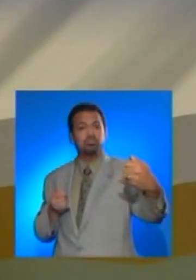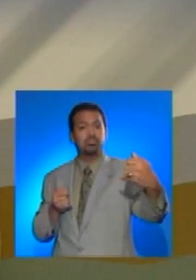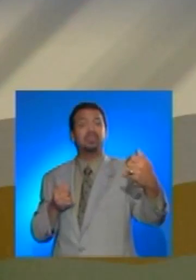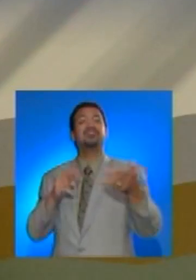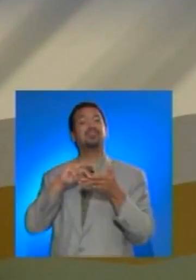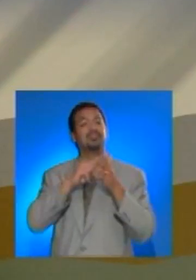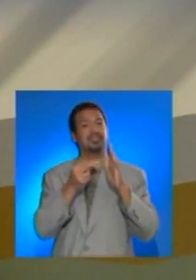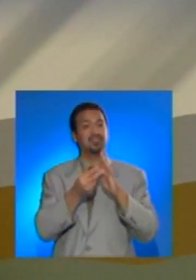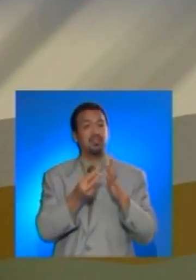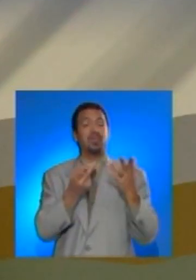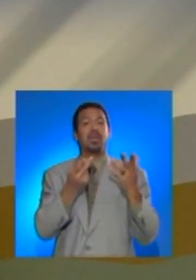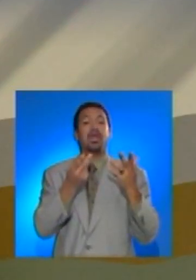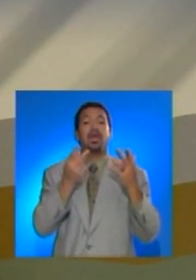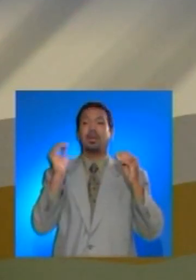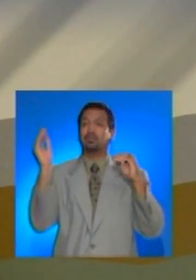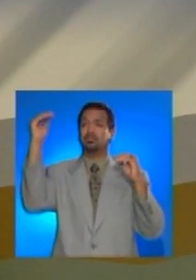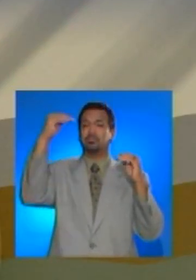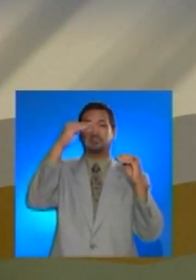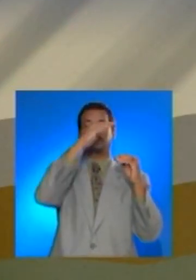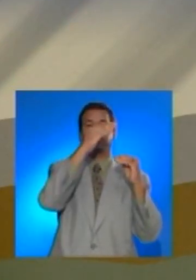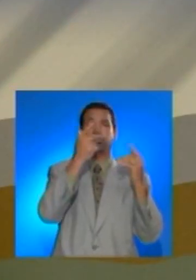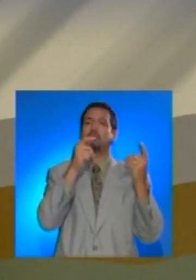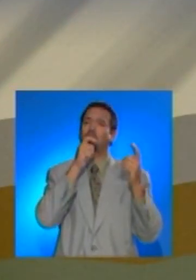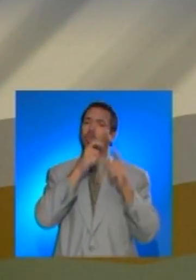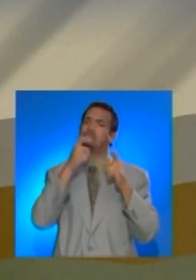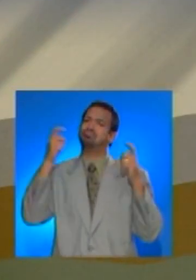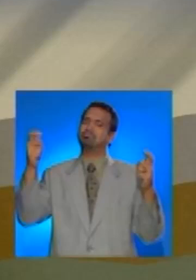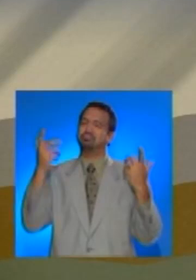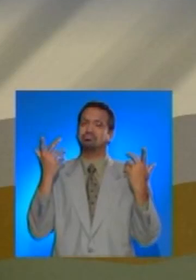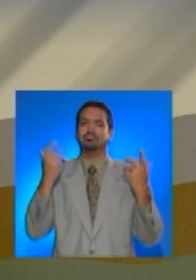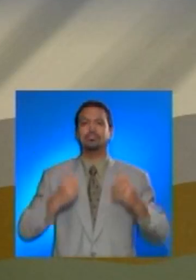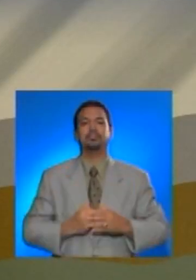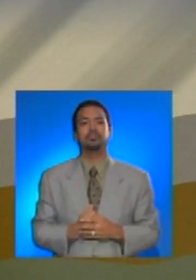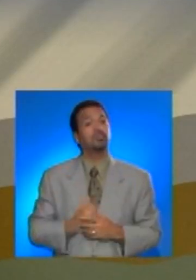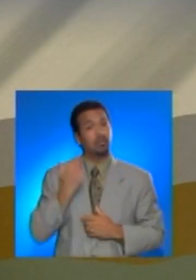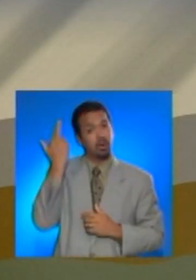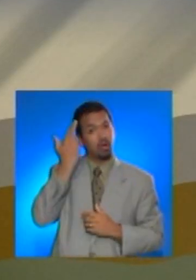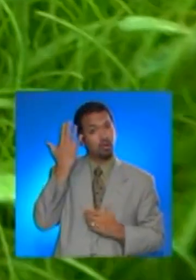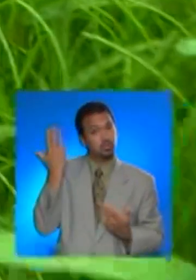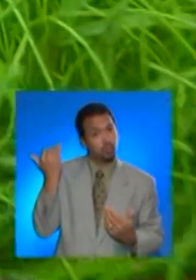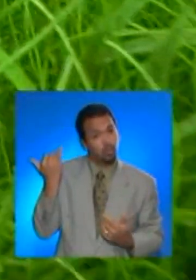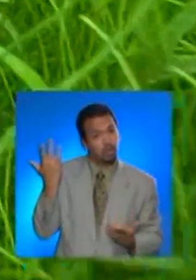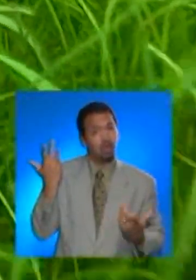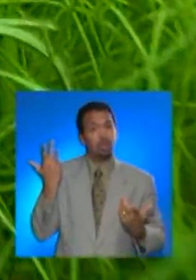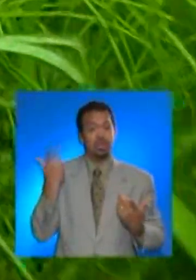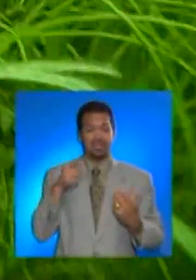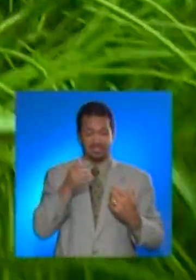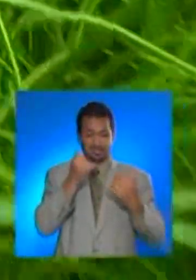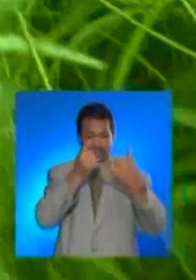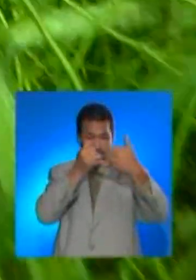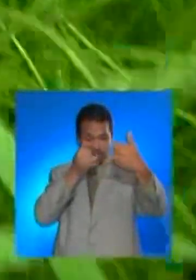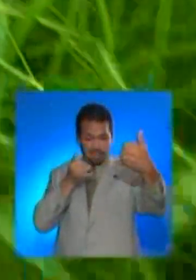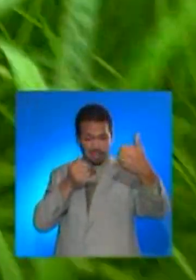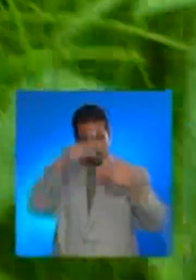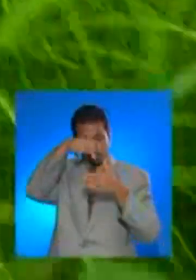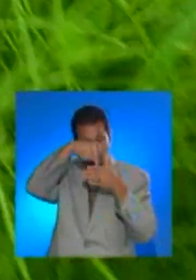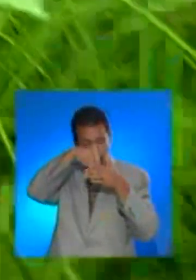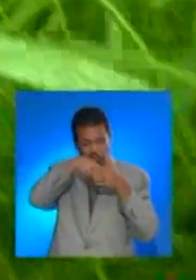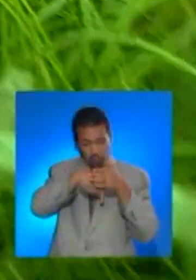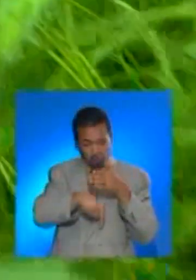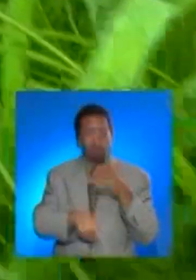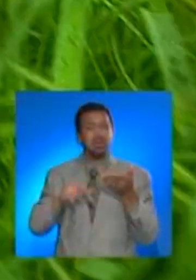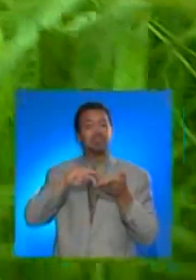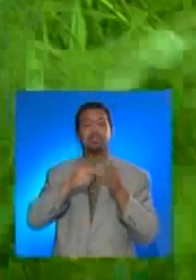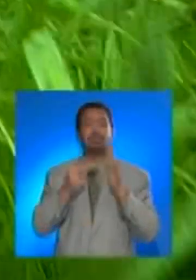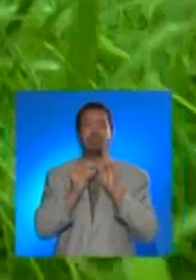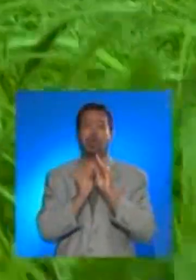tsunami. This is because, for a given magnitude, a deep earthquake will produce a smaller vertical displacement than a shallow earthquake. It